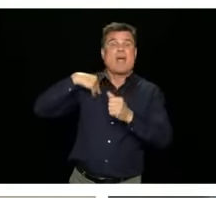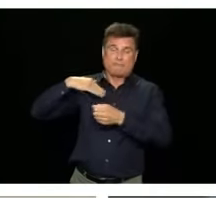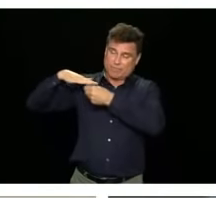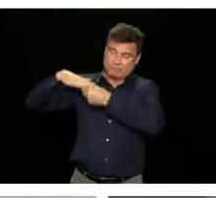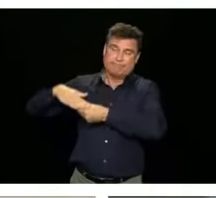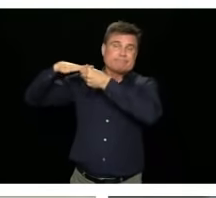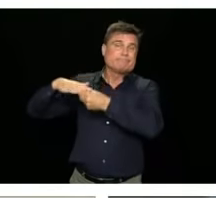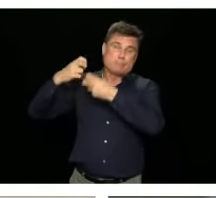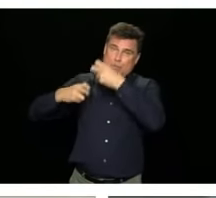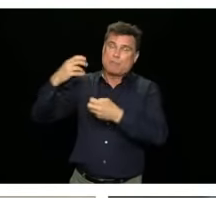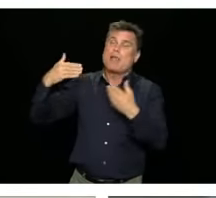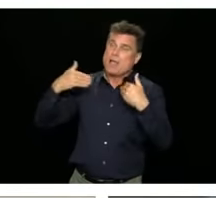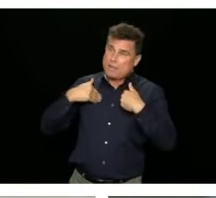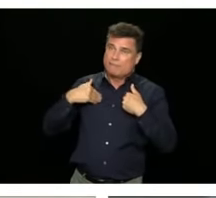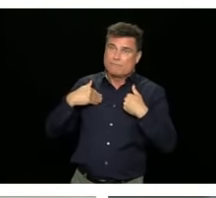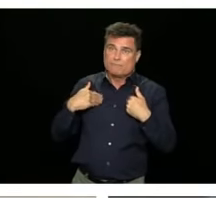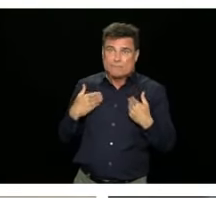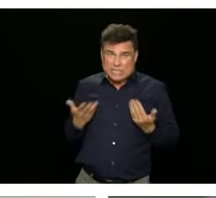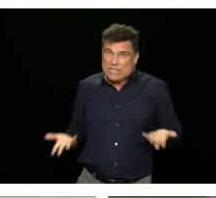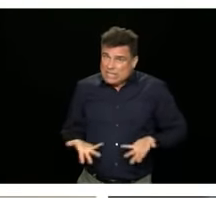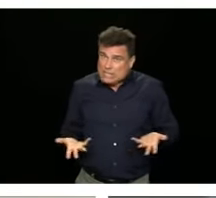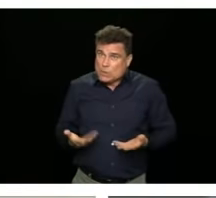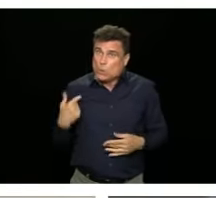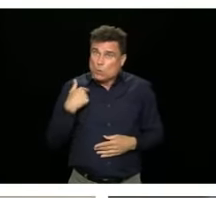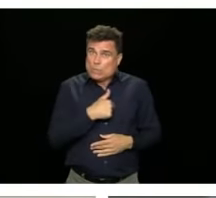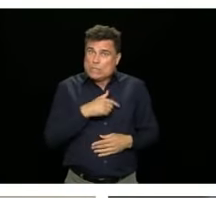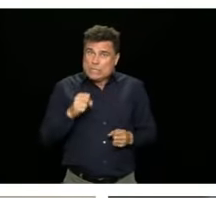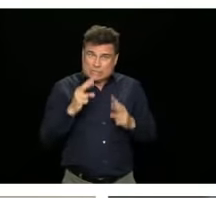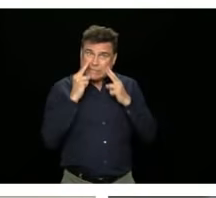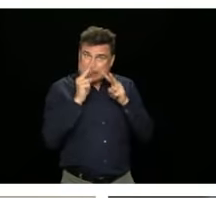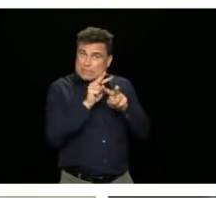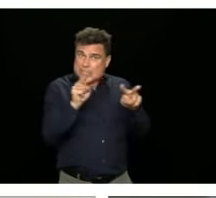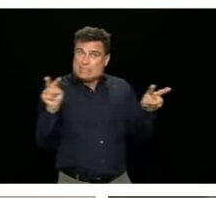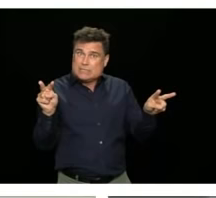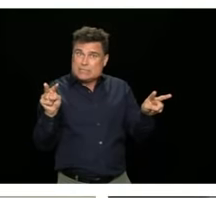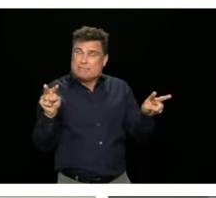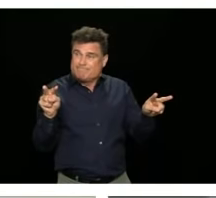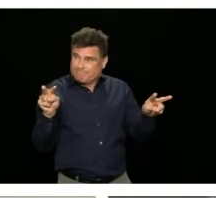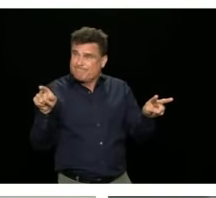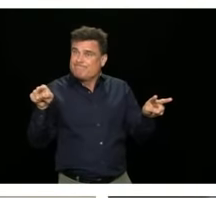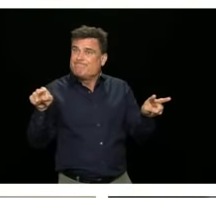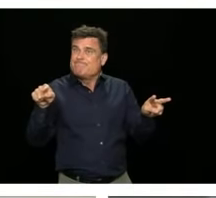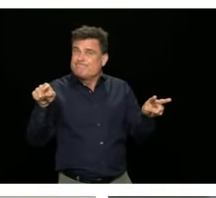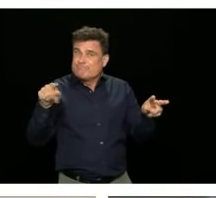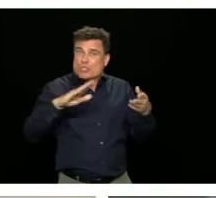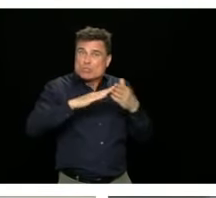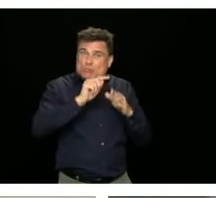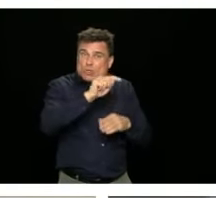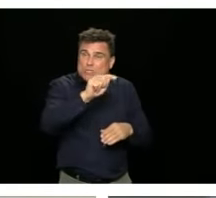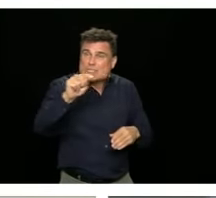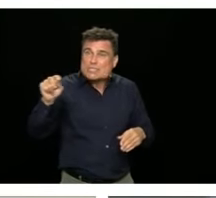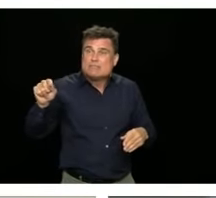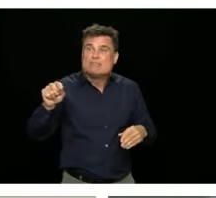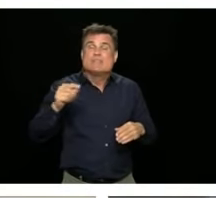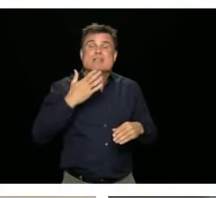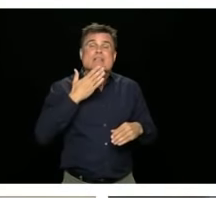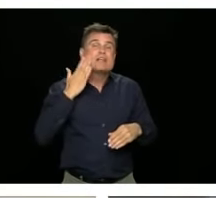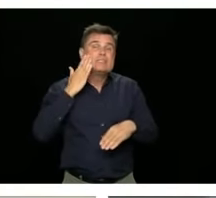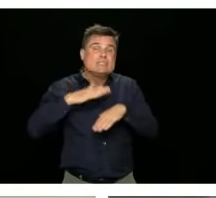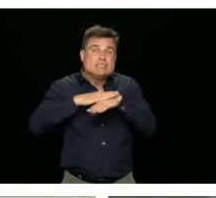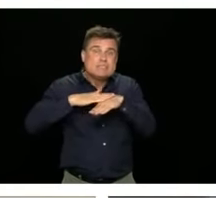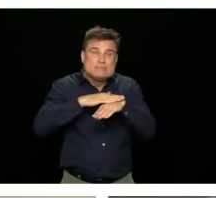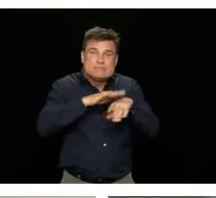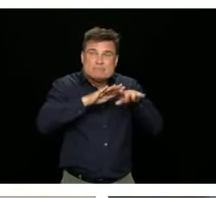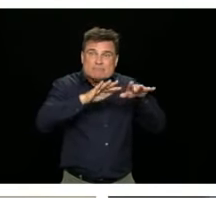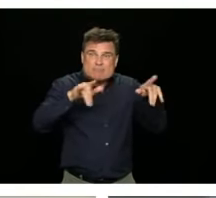don't support these communities. We know that the higher number in the poverty